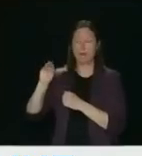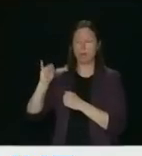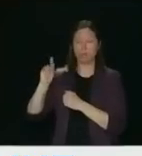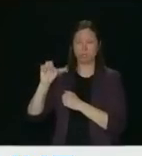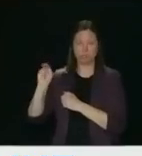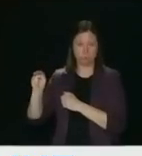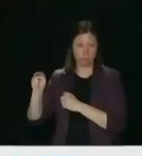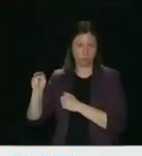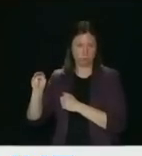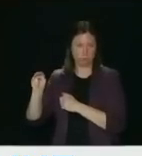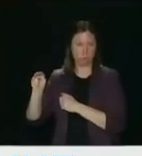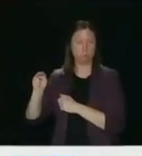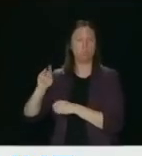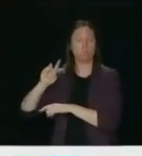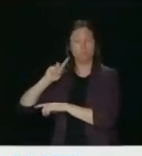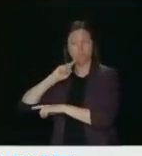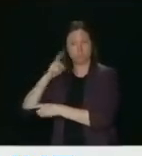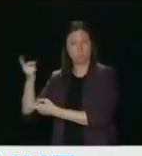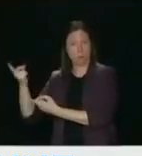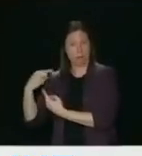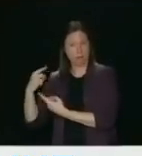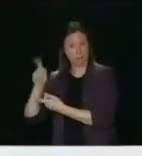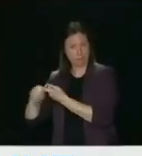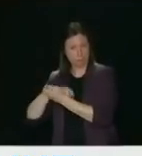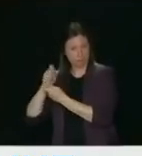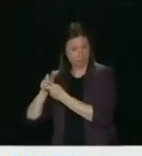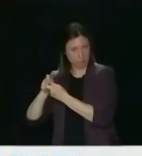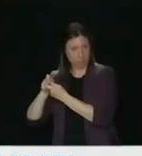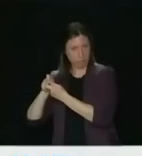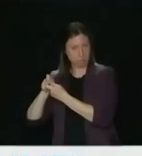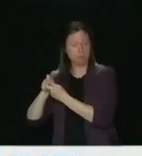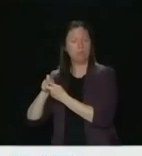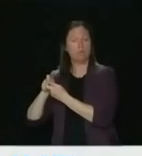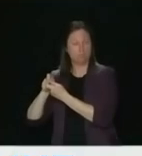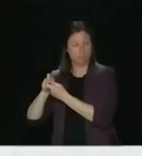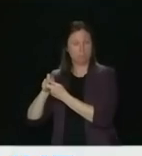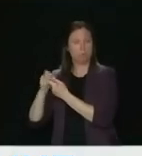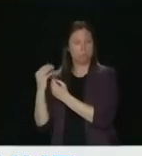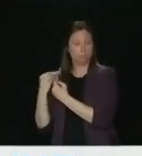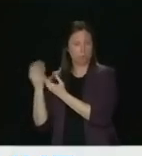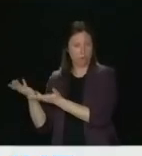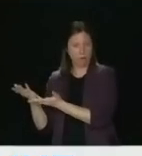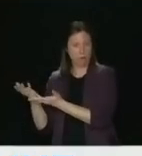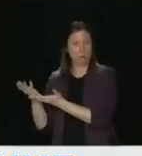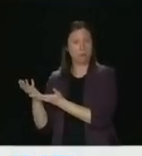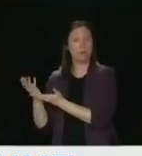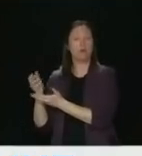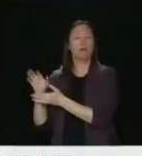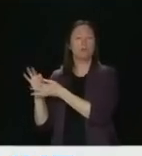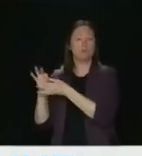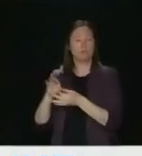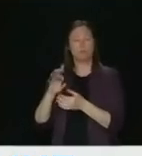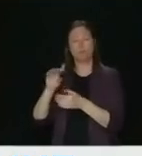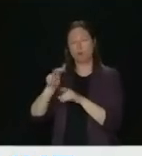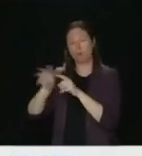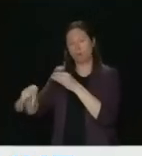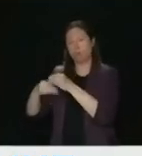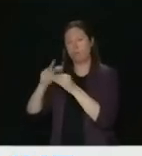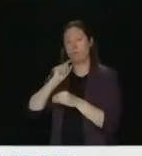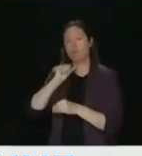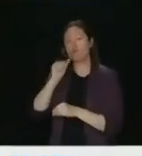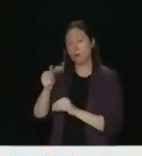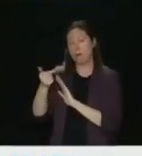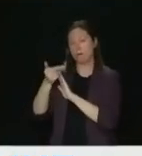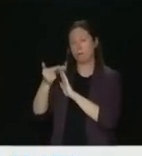This responds to Ukraine's specific request and is in addition the non-lethal equipment we've already